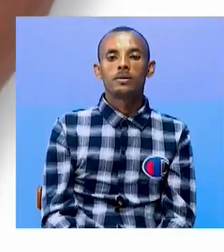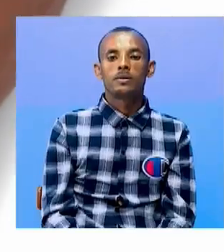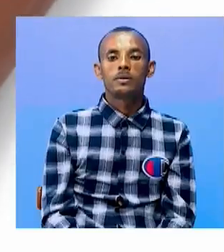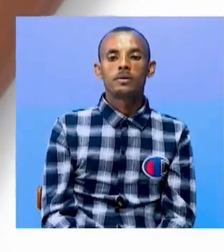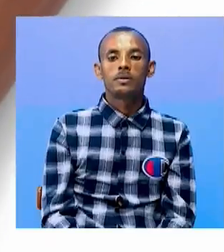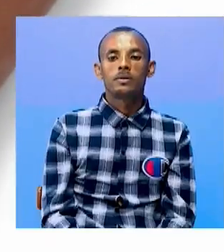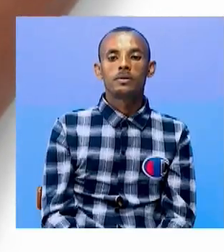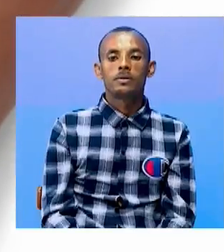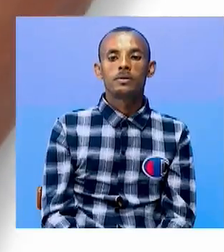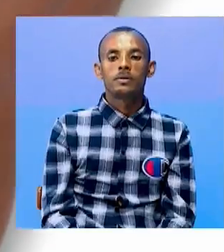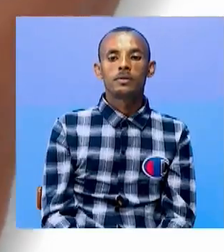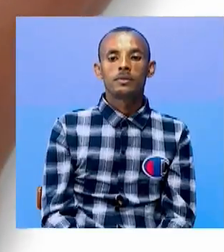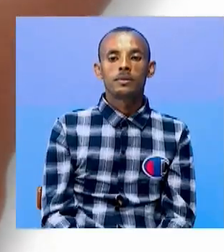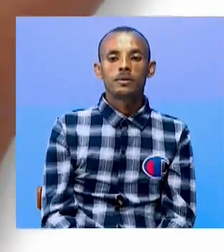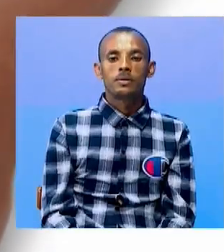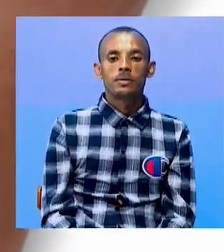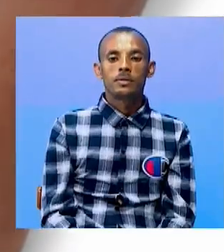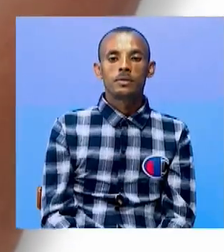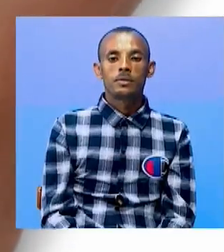Linear equations